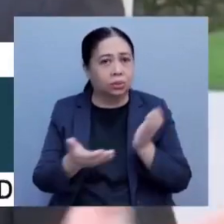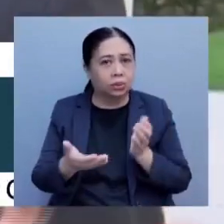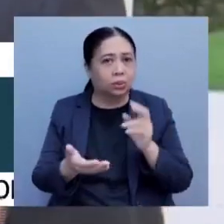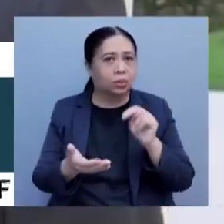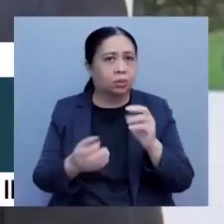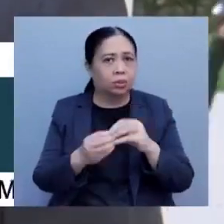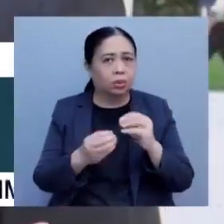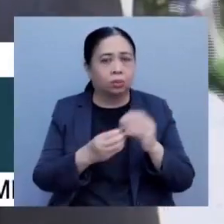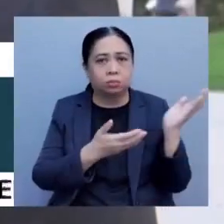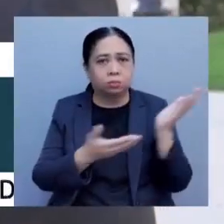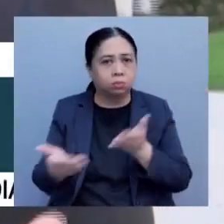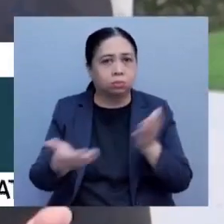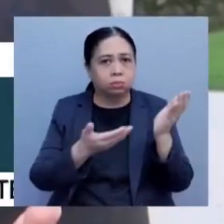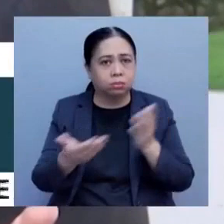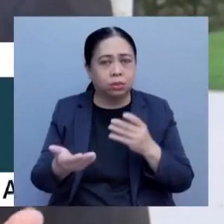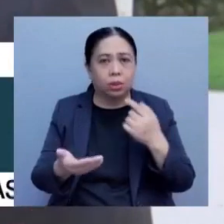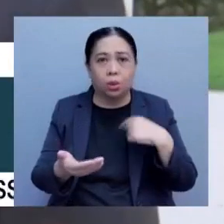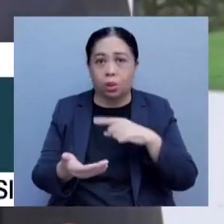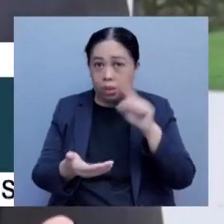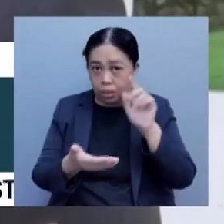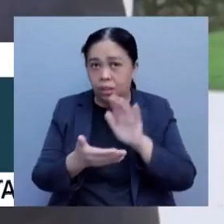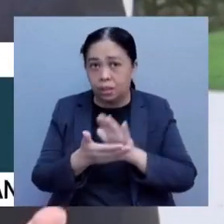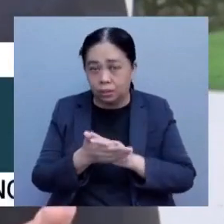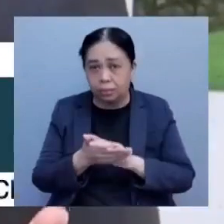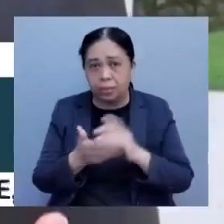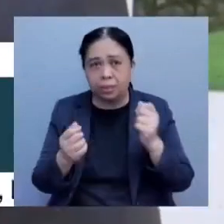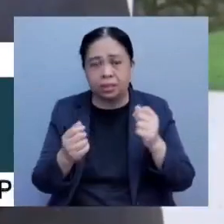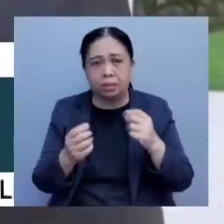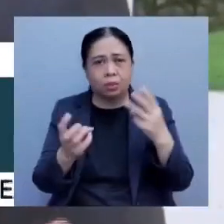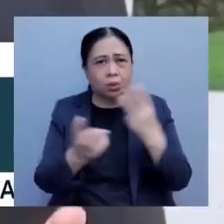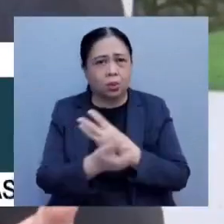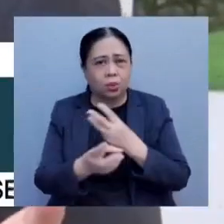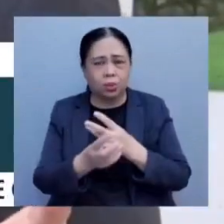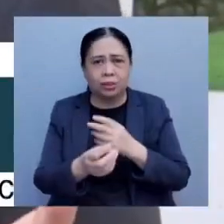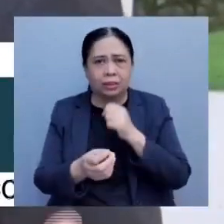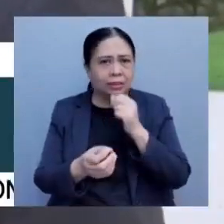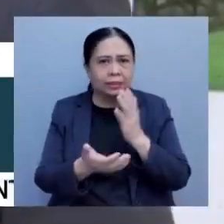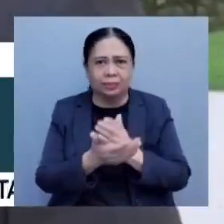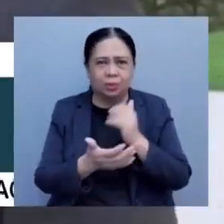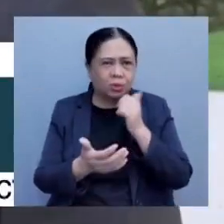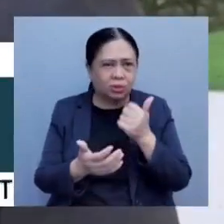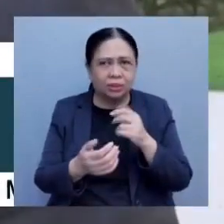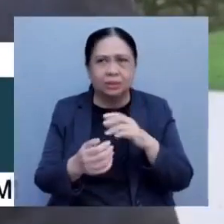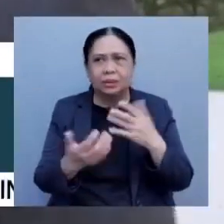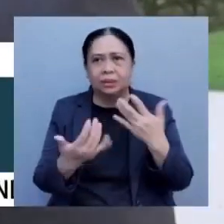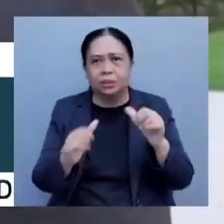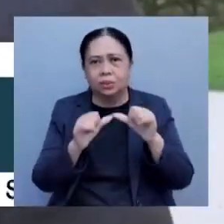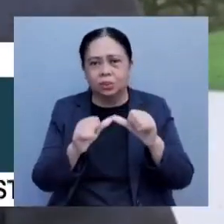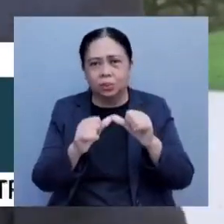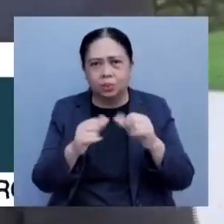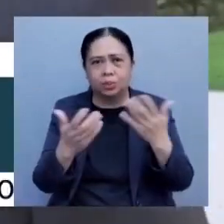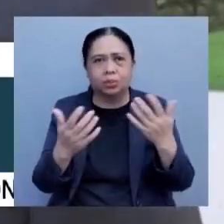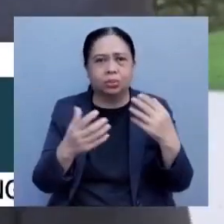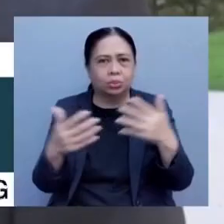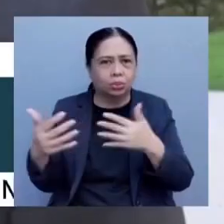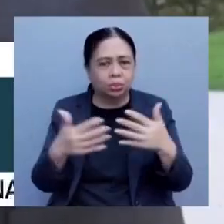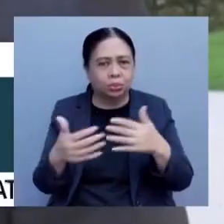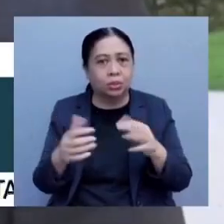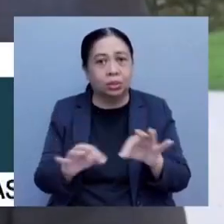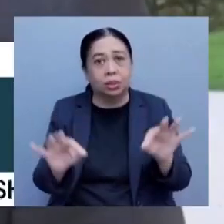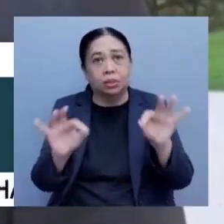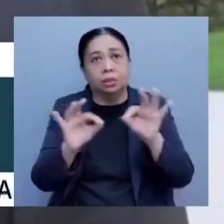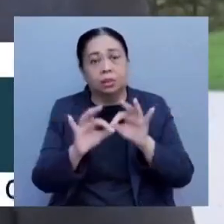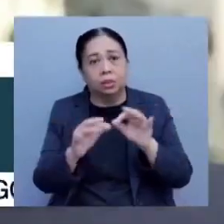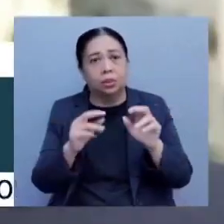supply because we believe the violence won't stop tomorrow. And on top, and most importantly, we